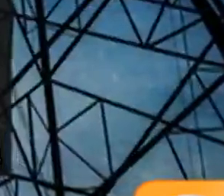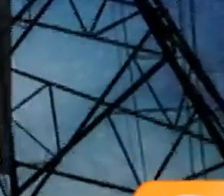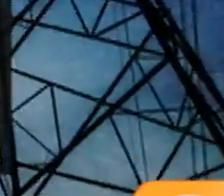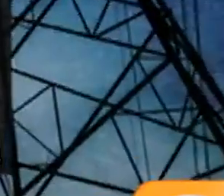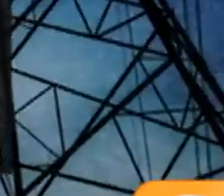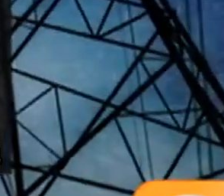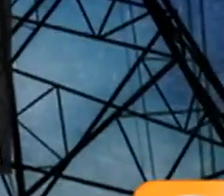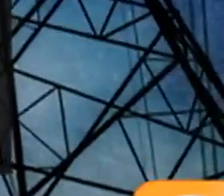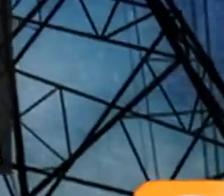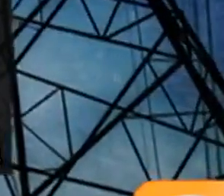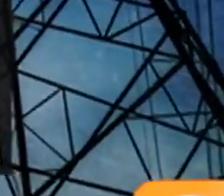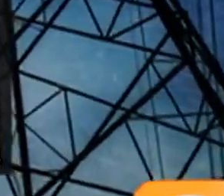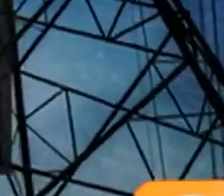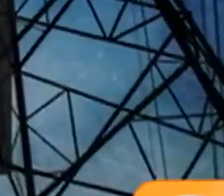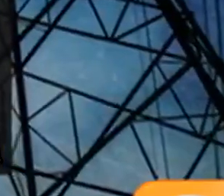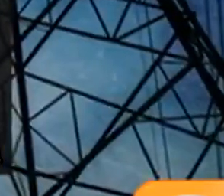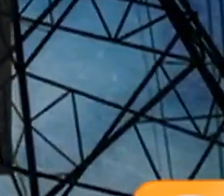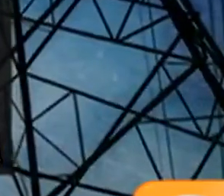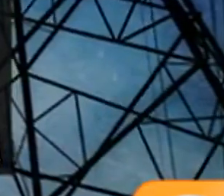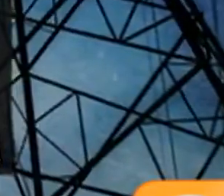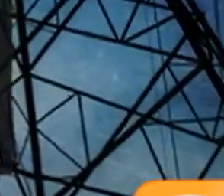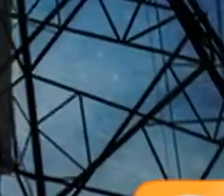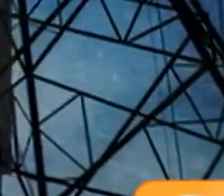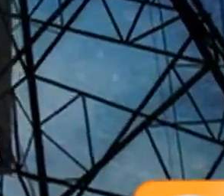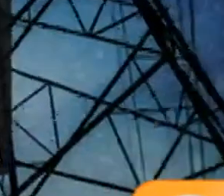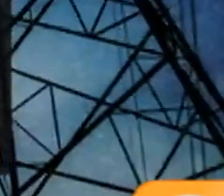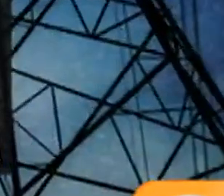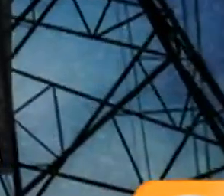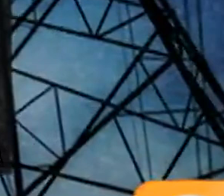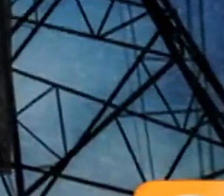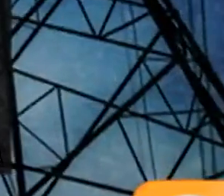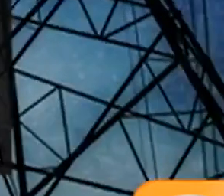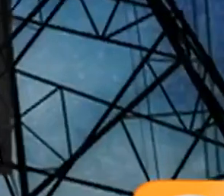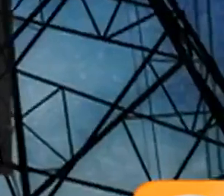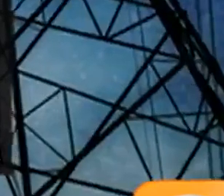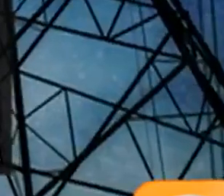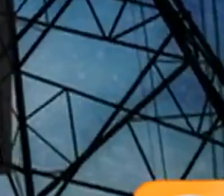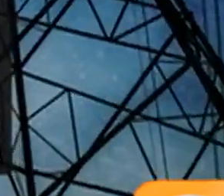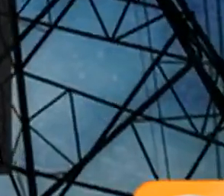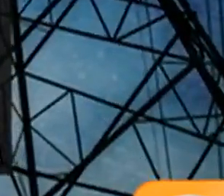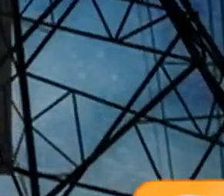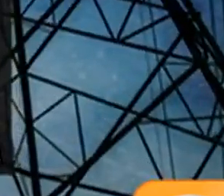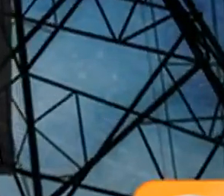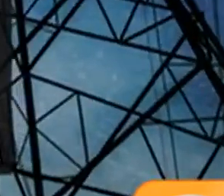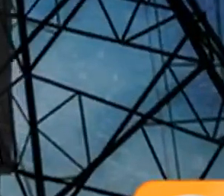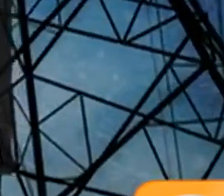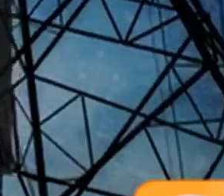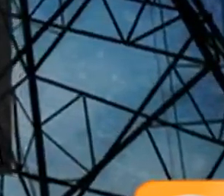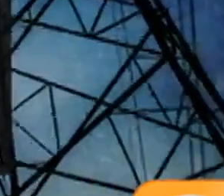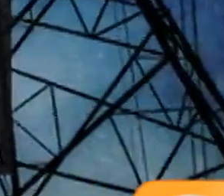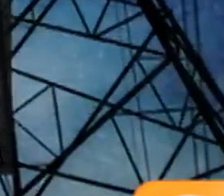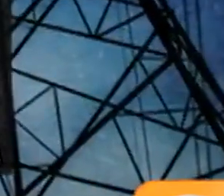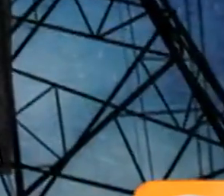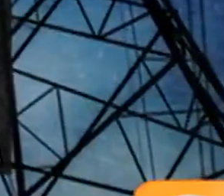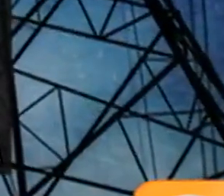and 22.06% respectively. Rwanda, which increased its installed capacity by 39